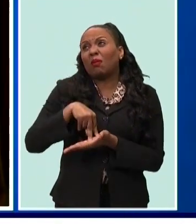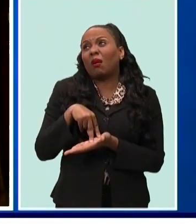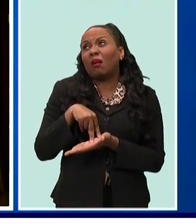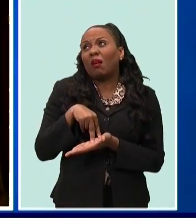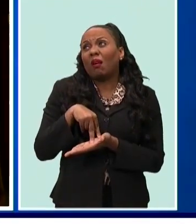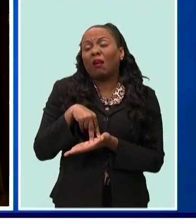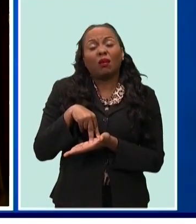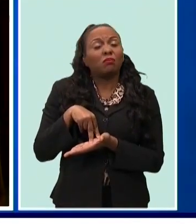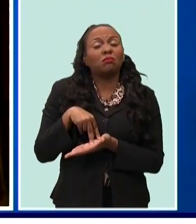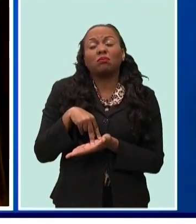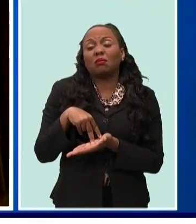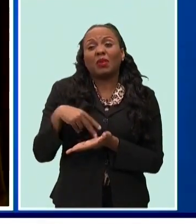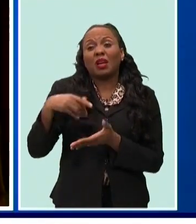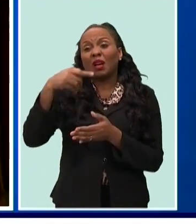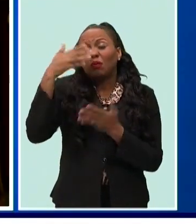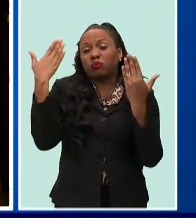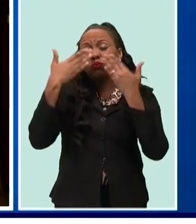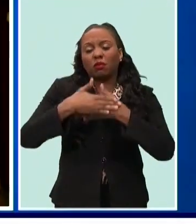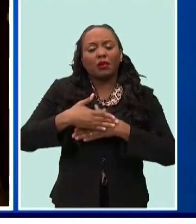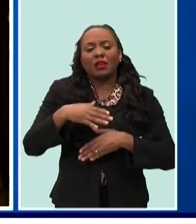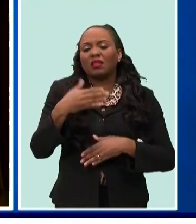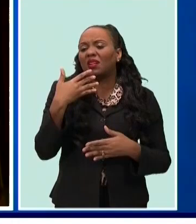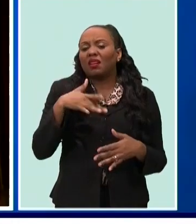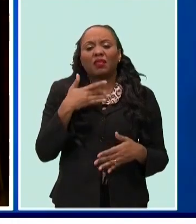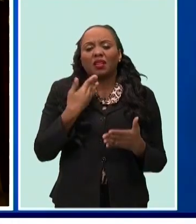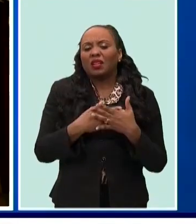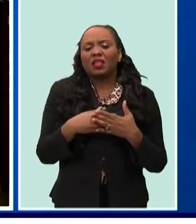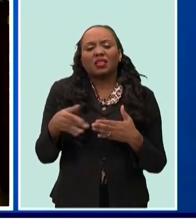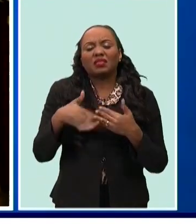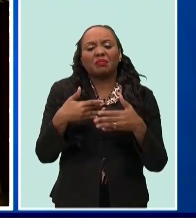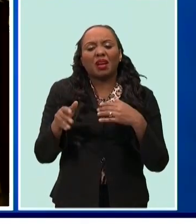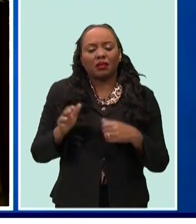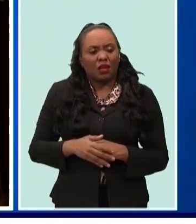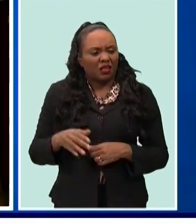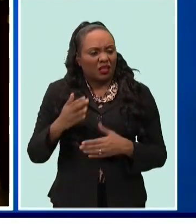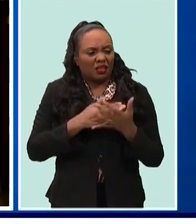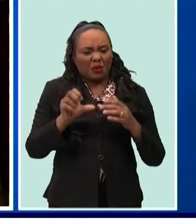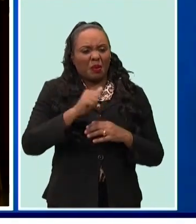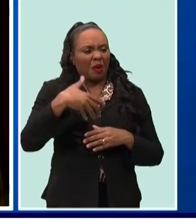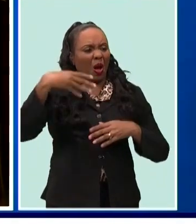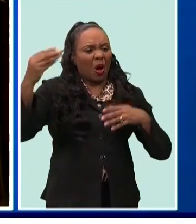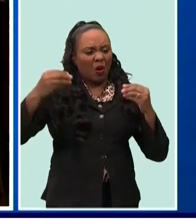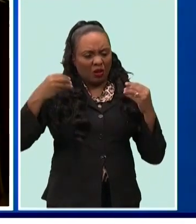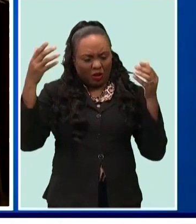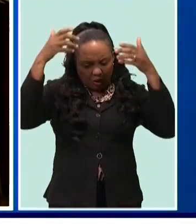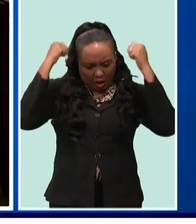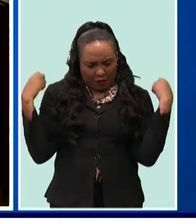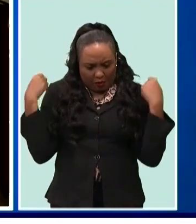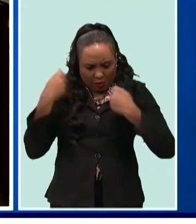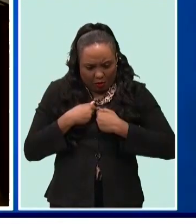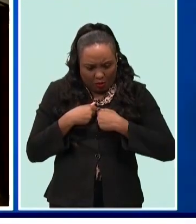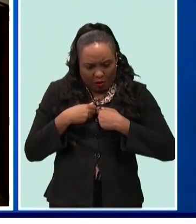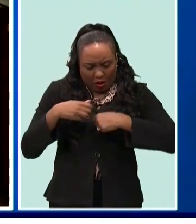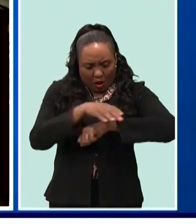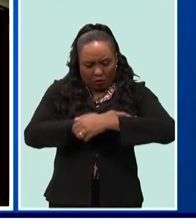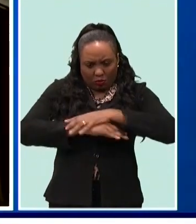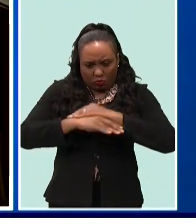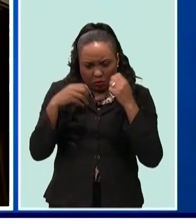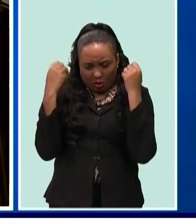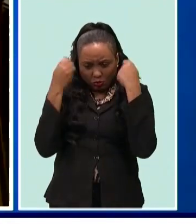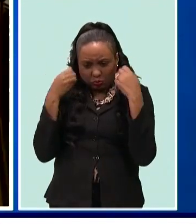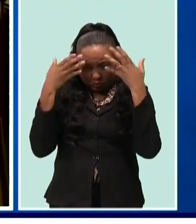answer. But many people bleach, you know, when the sun out, or they can't take the law sun, and the oil covering up. And then yeah, they told me to go and put with plastic, wrap up. You know, you go to stick